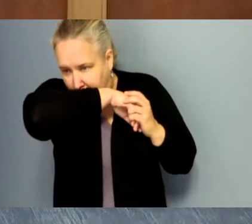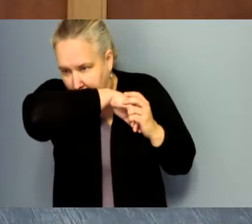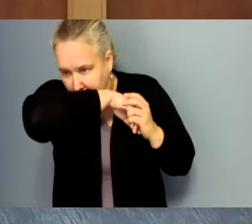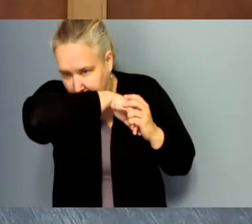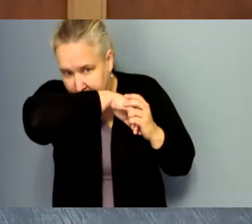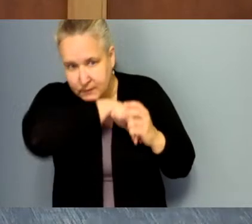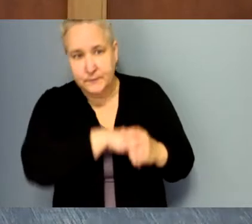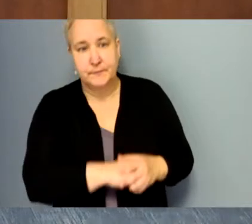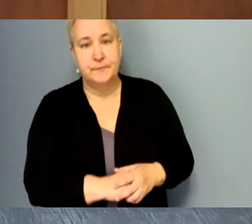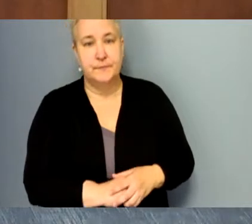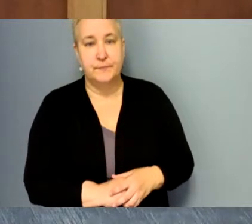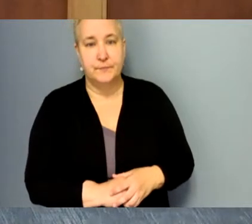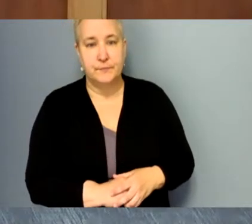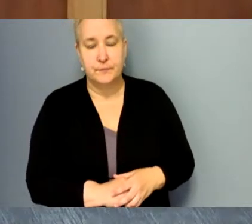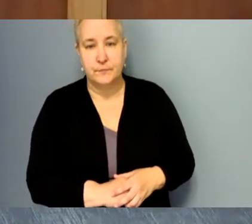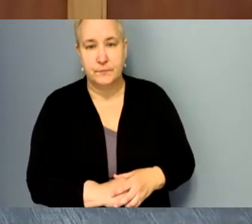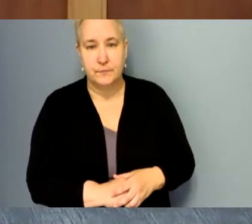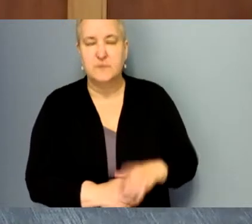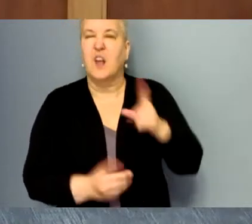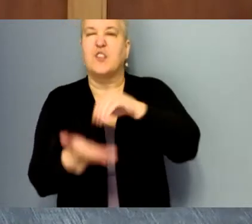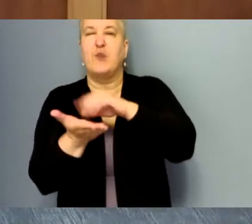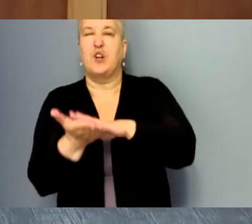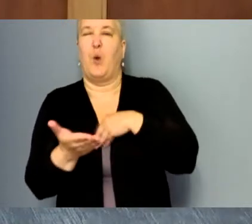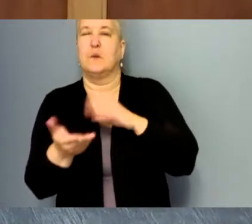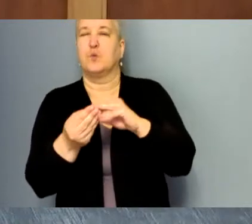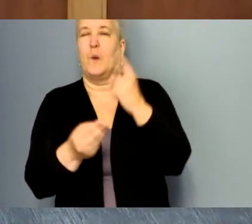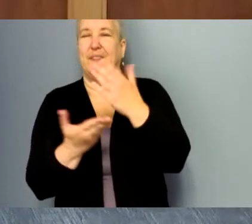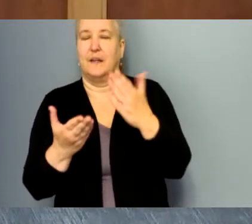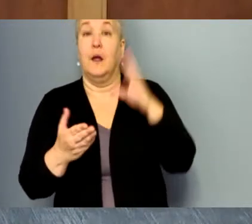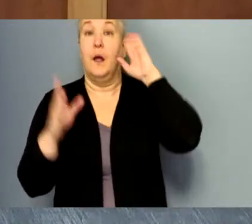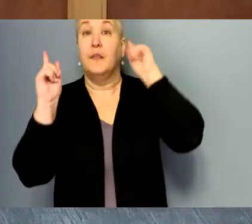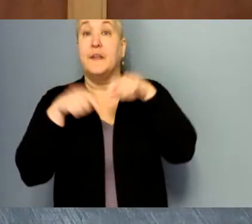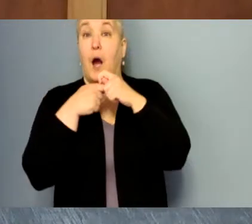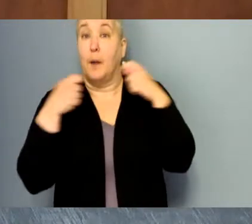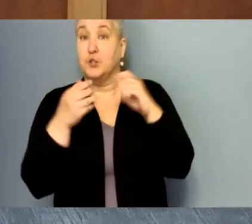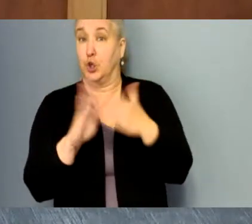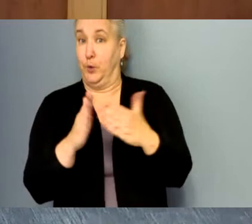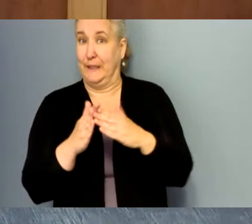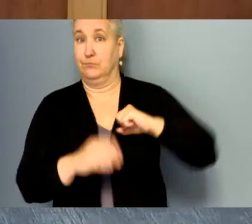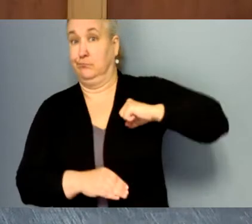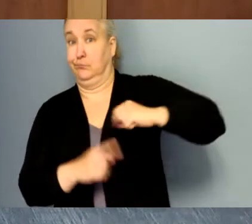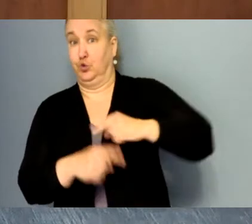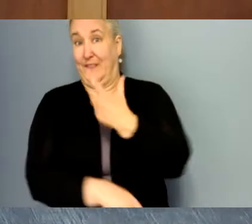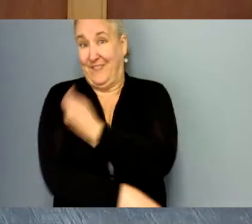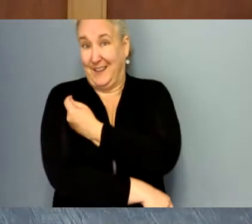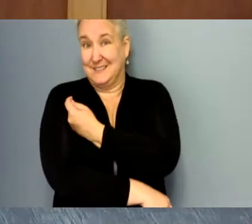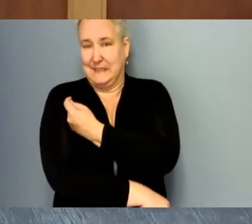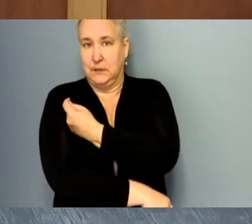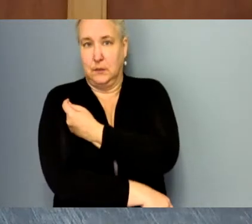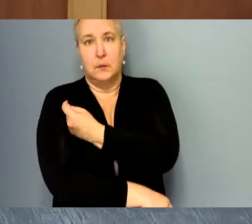I just wanted to correct the record on one thing. The Amish community, which was resistant to the vaccine, was hit